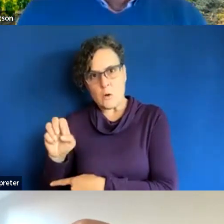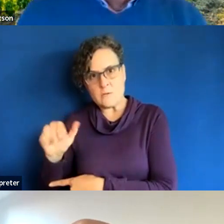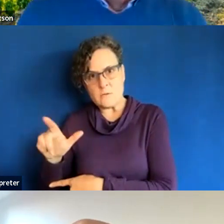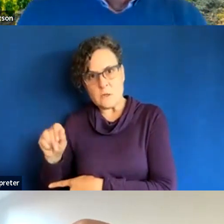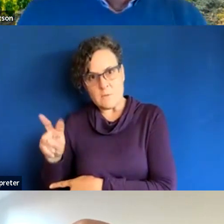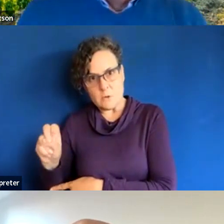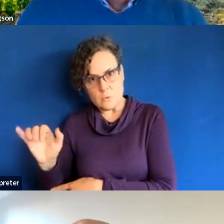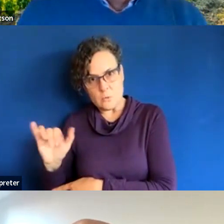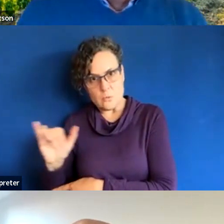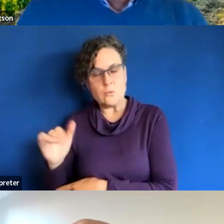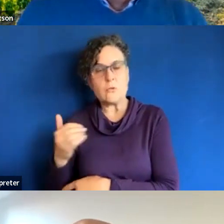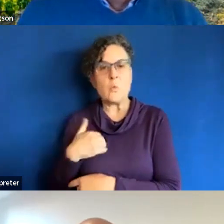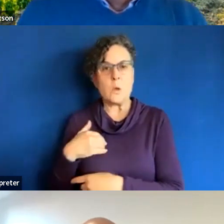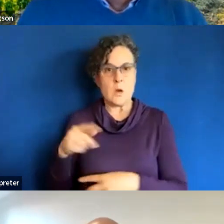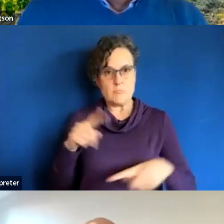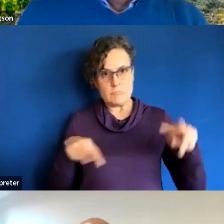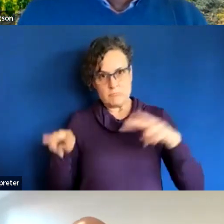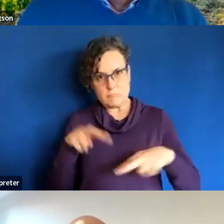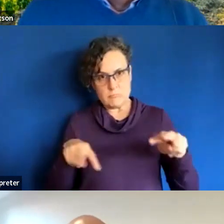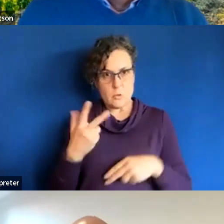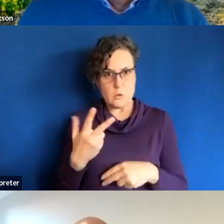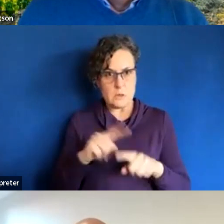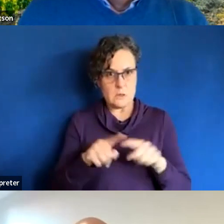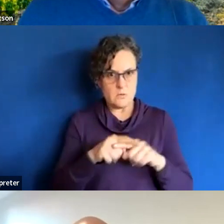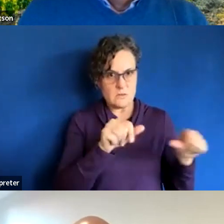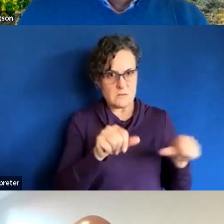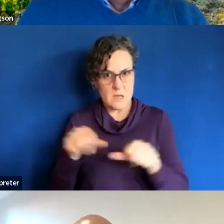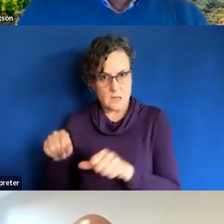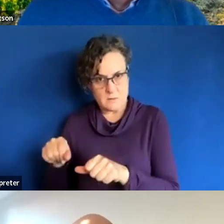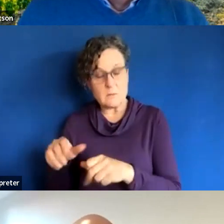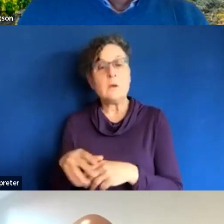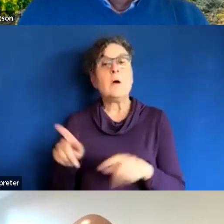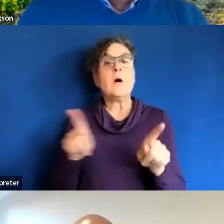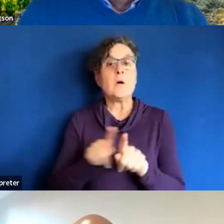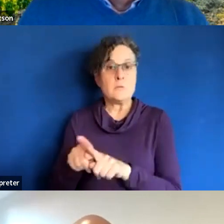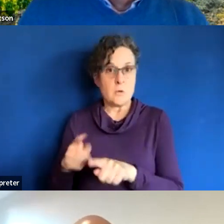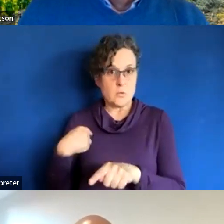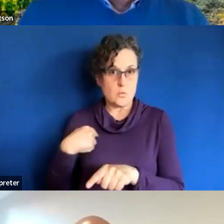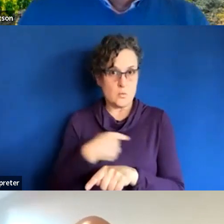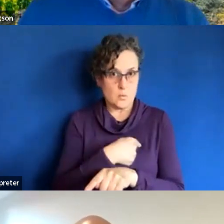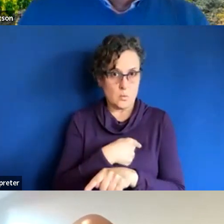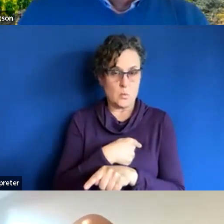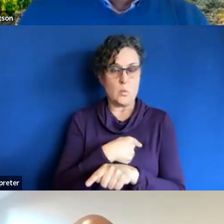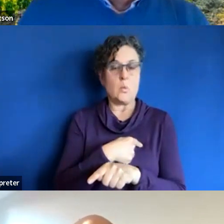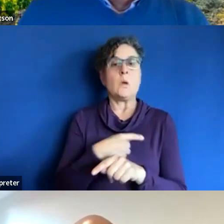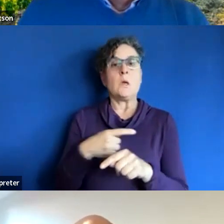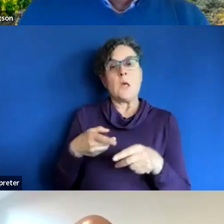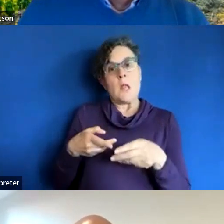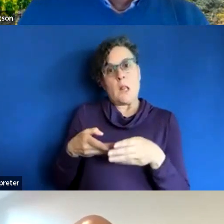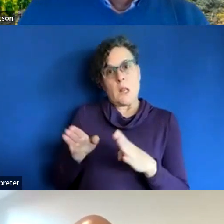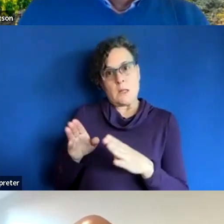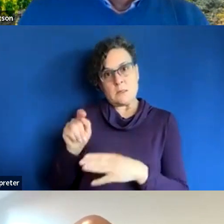we also empowered staff to do their job and figure out what will work